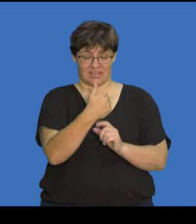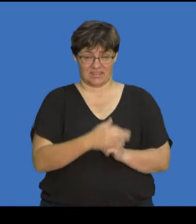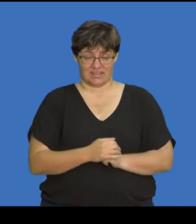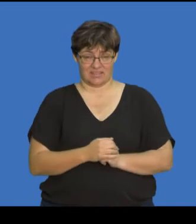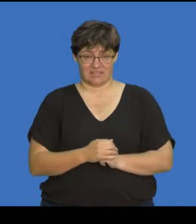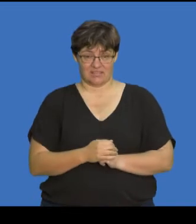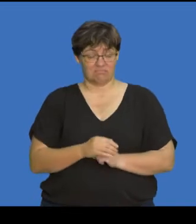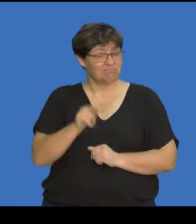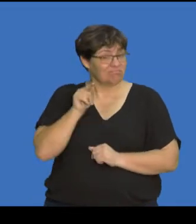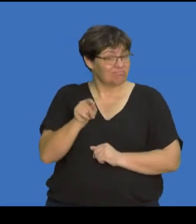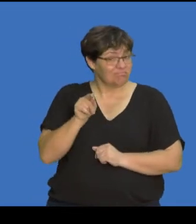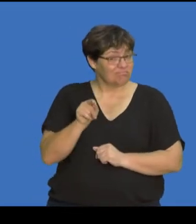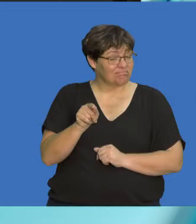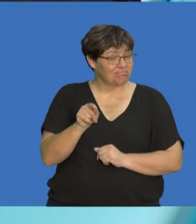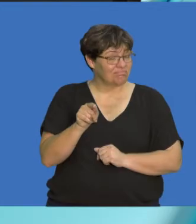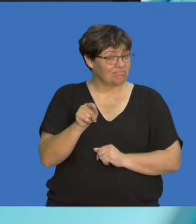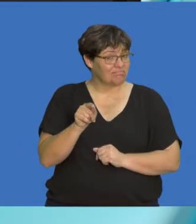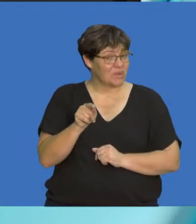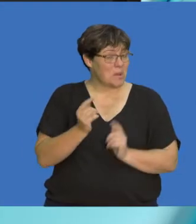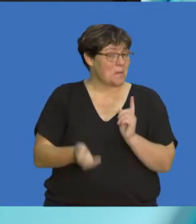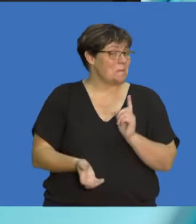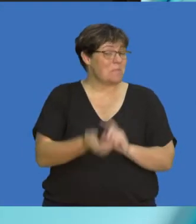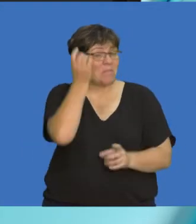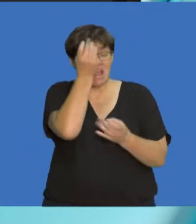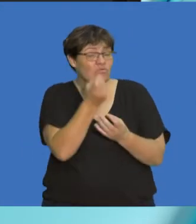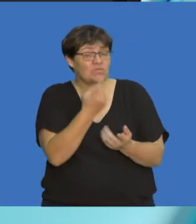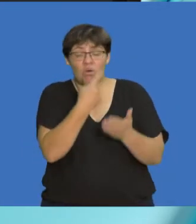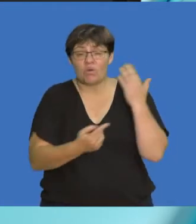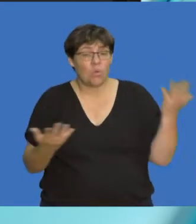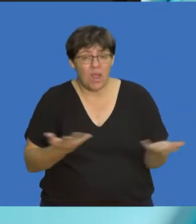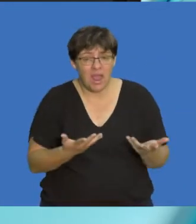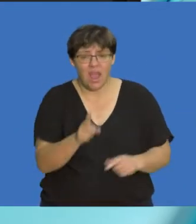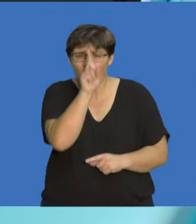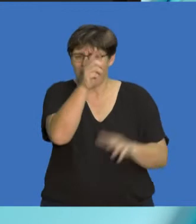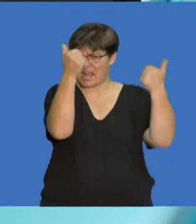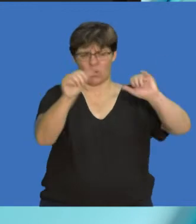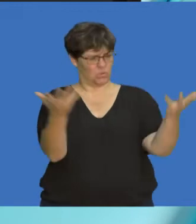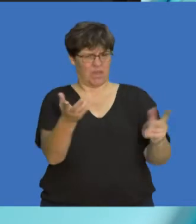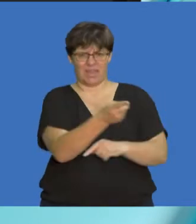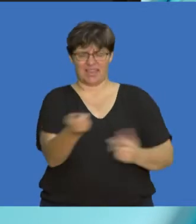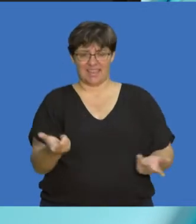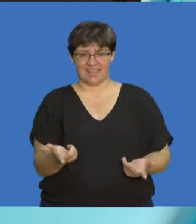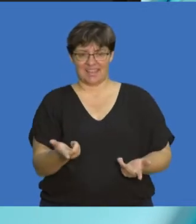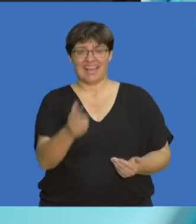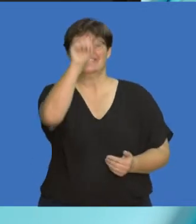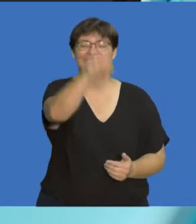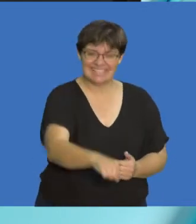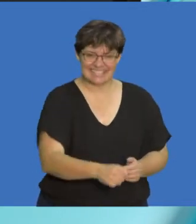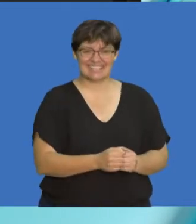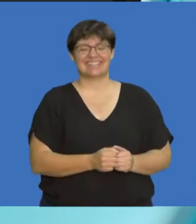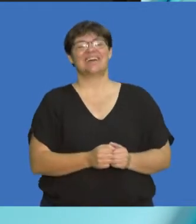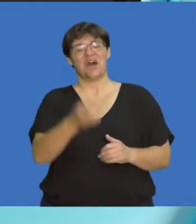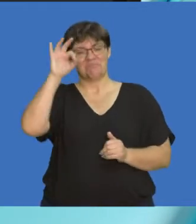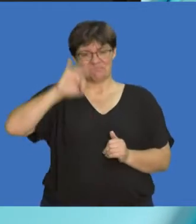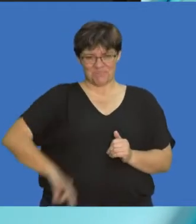one here, you can only get the information in one account. Yes, that's right, the